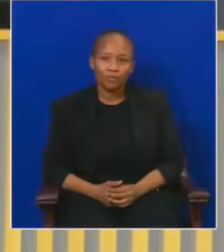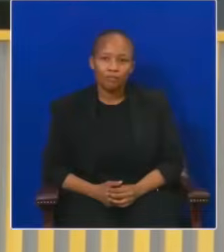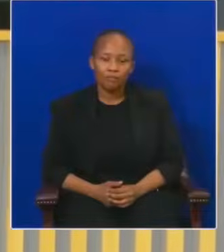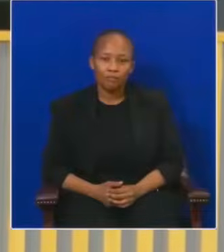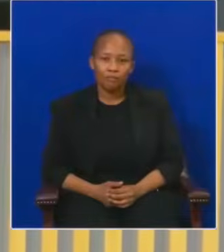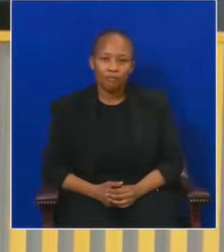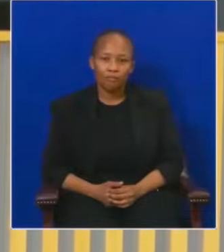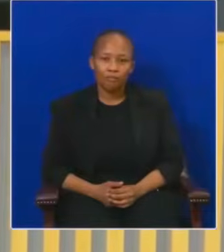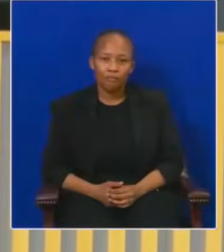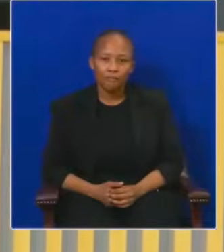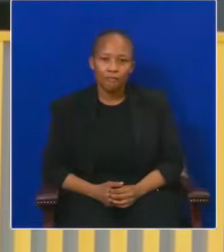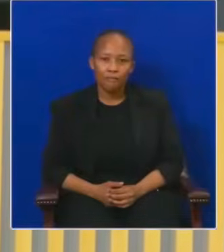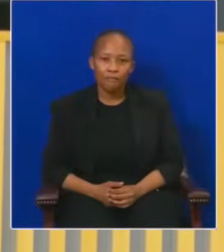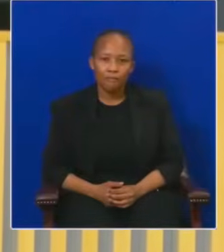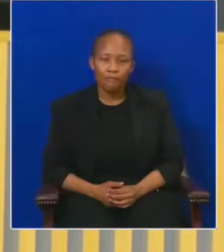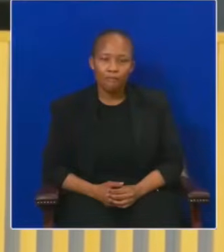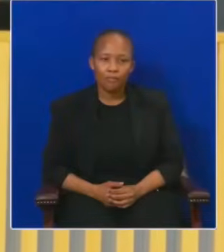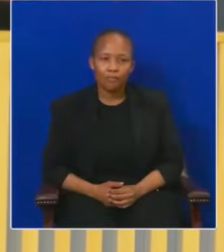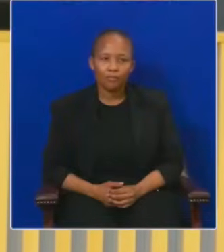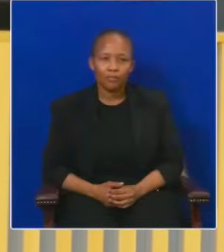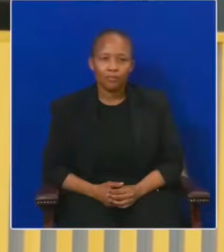Yes, Ms. Mkhwanazi.